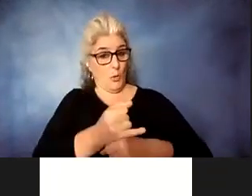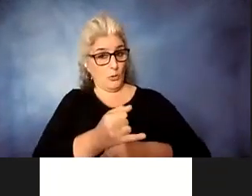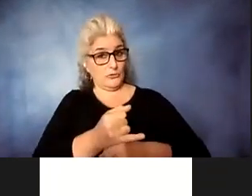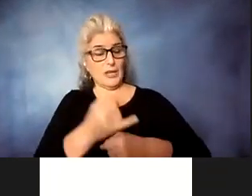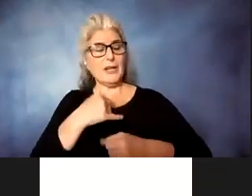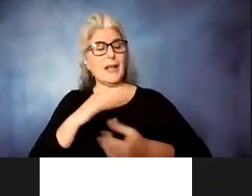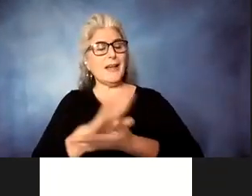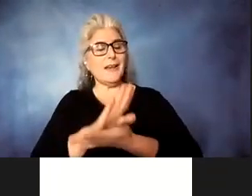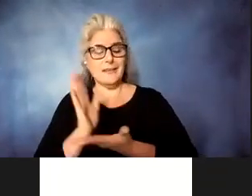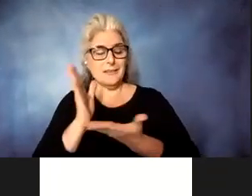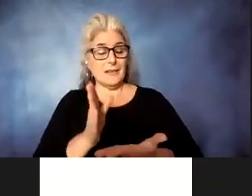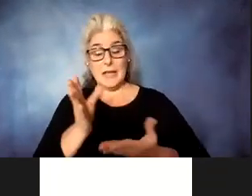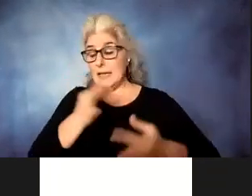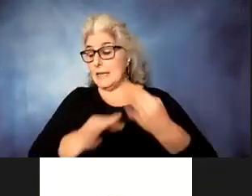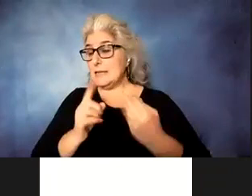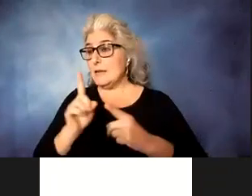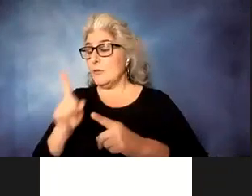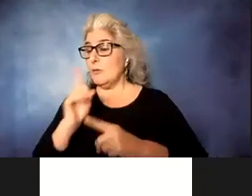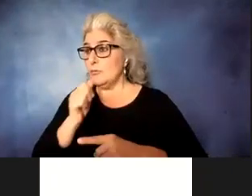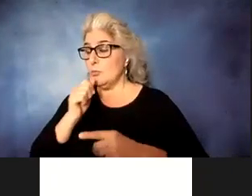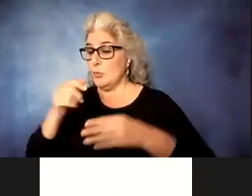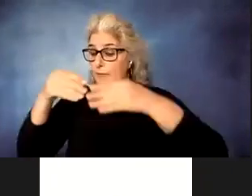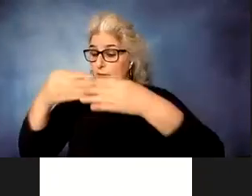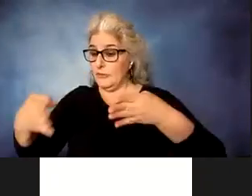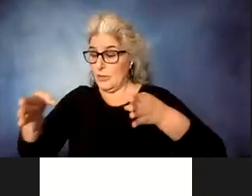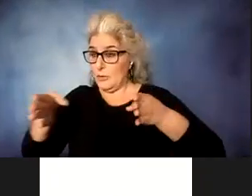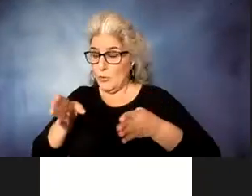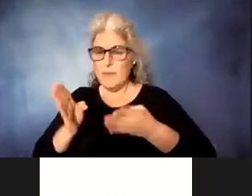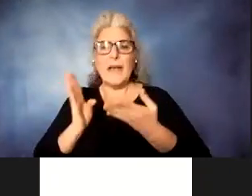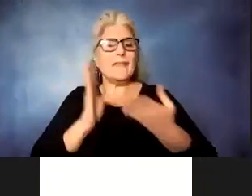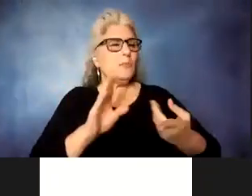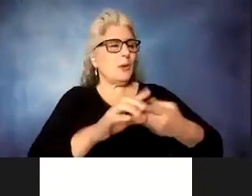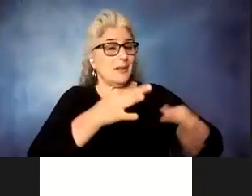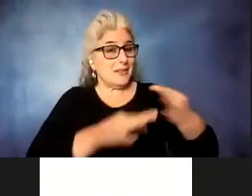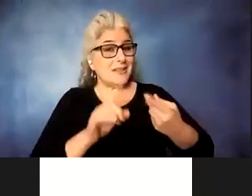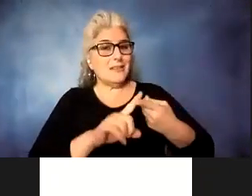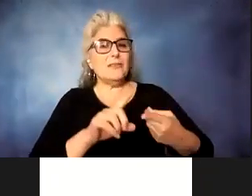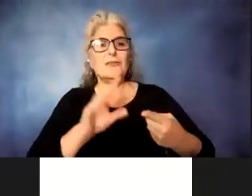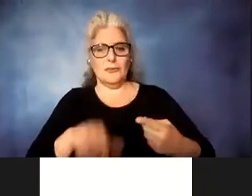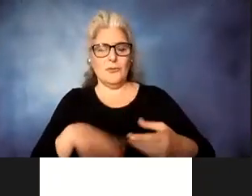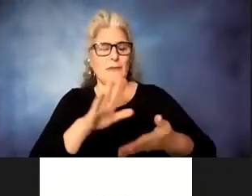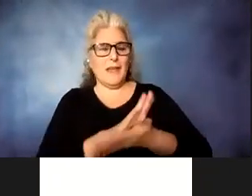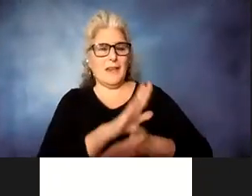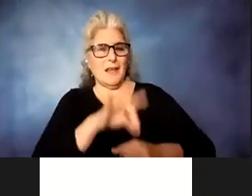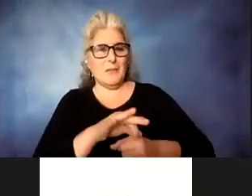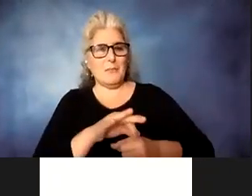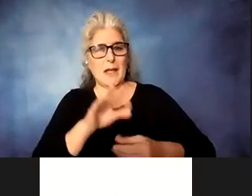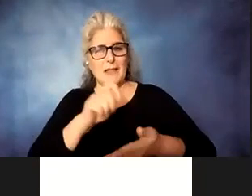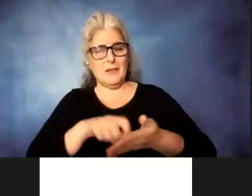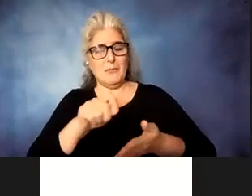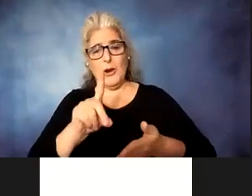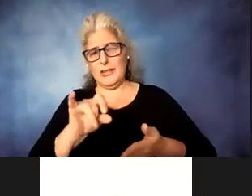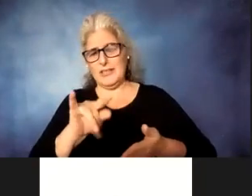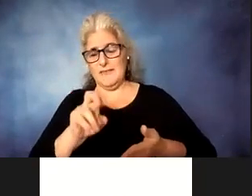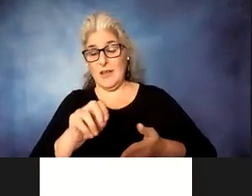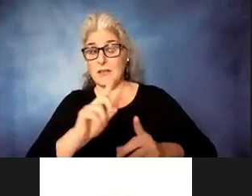the privacy booth to mark it with a pen, they take it to the ballot marking device to have it marked. It is not printing the ballot.